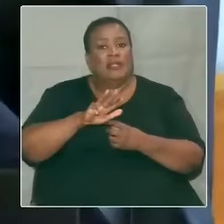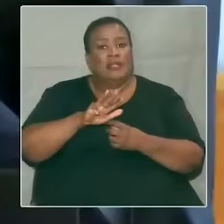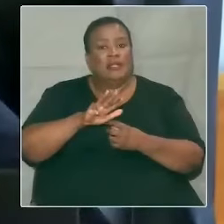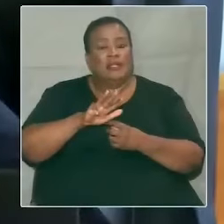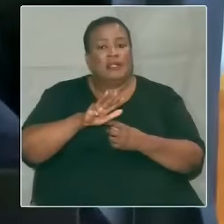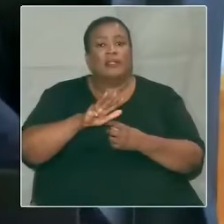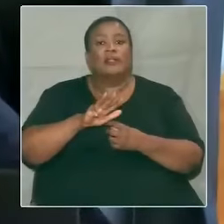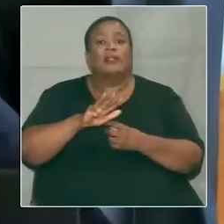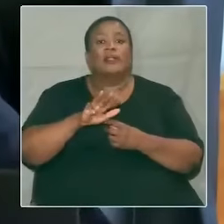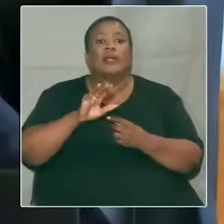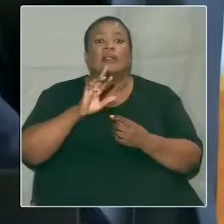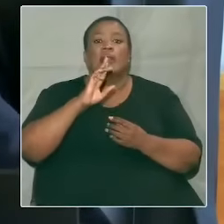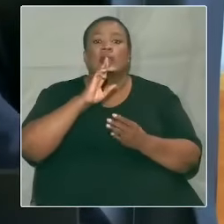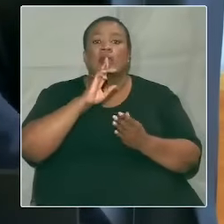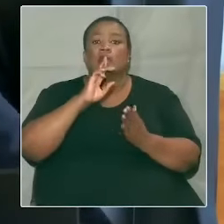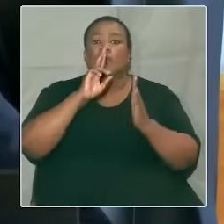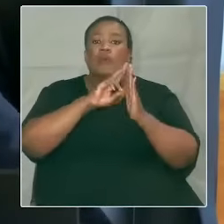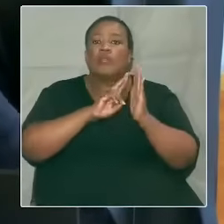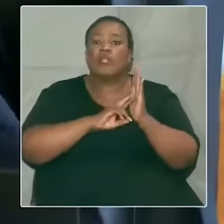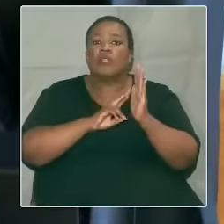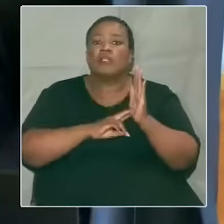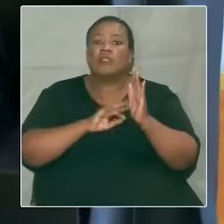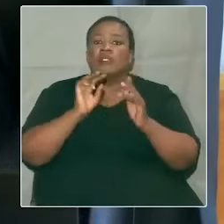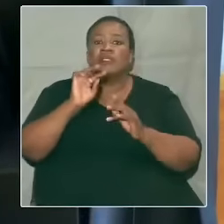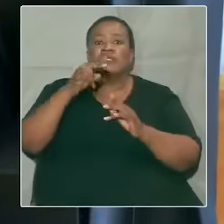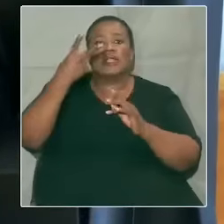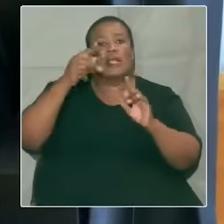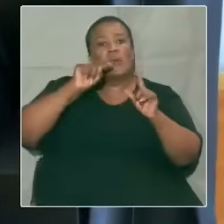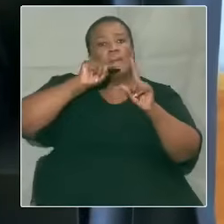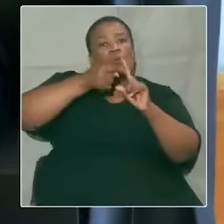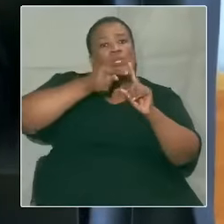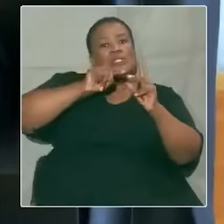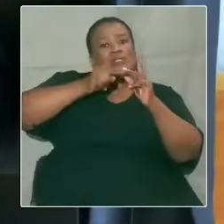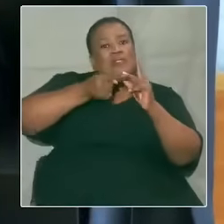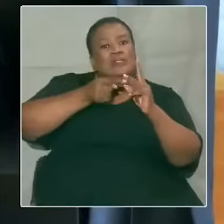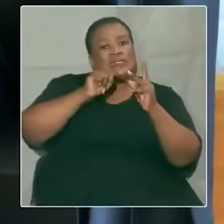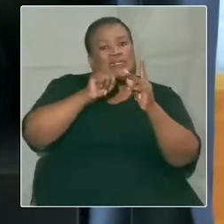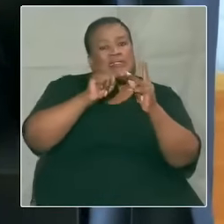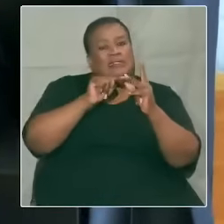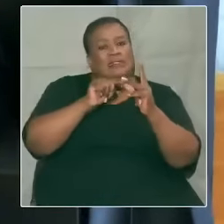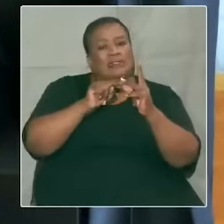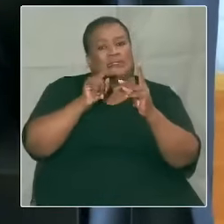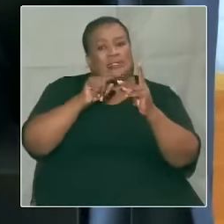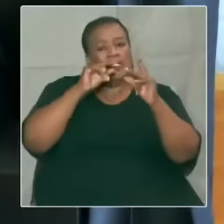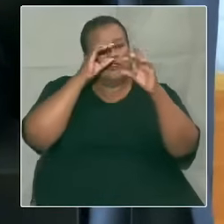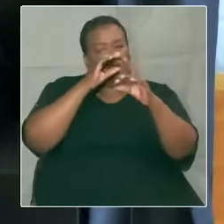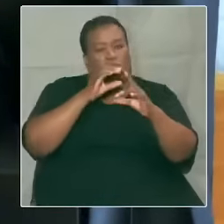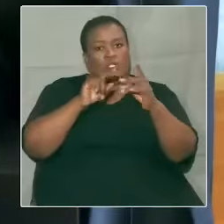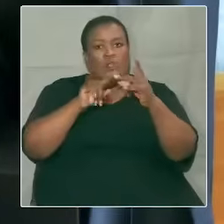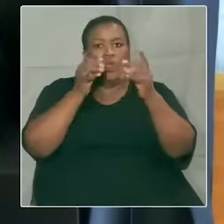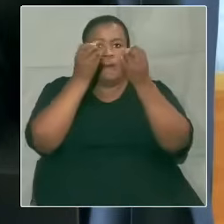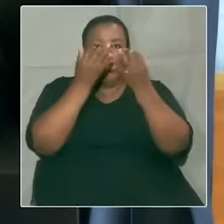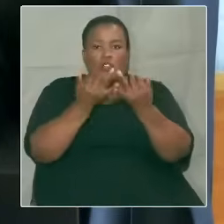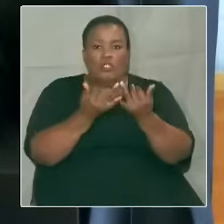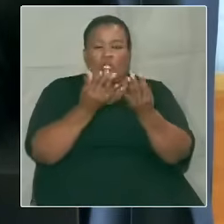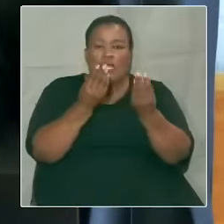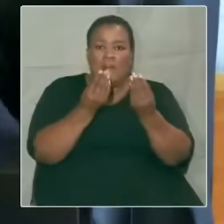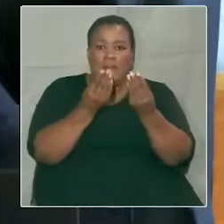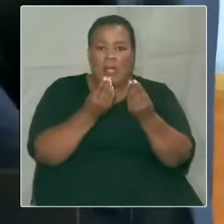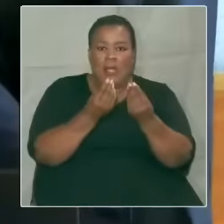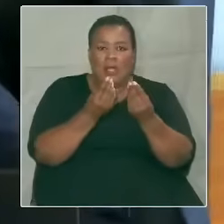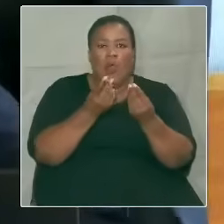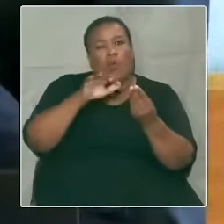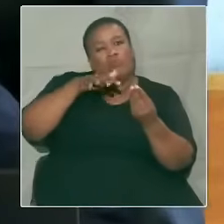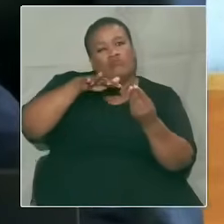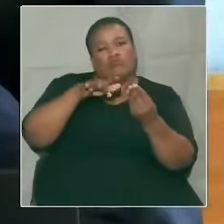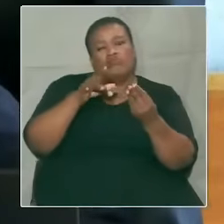the second bullet, it gives you a budget number or an estimated amount, and then it says